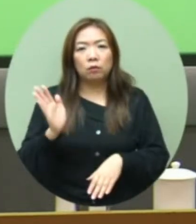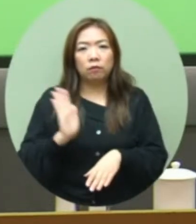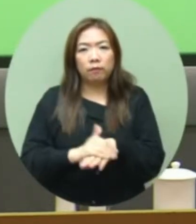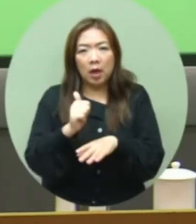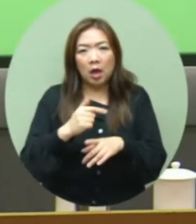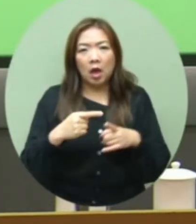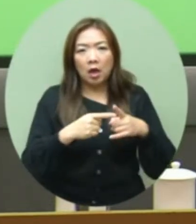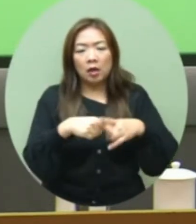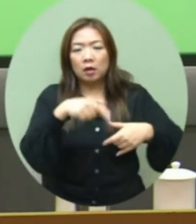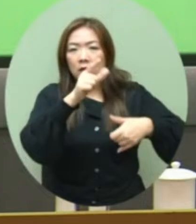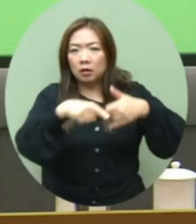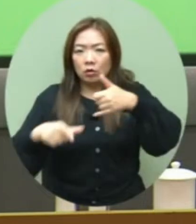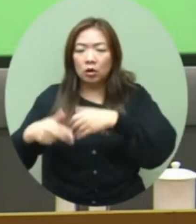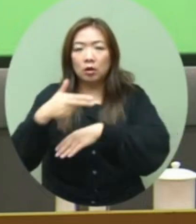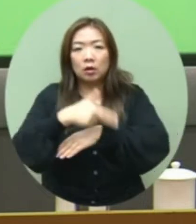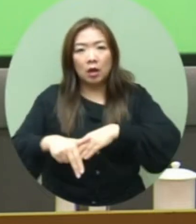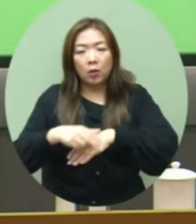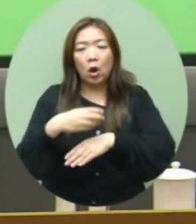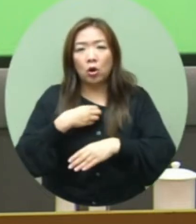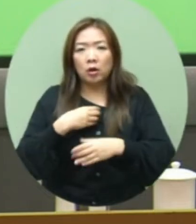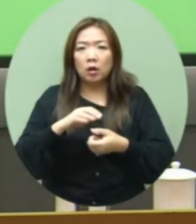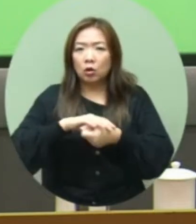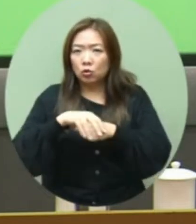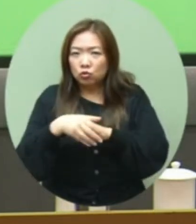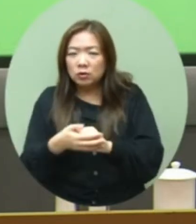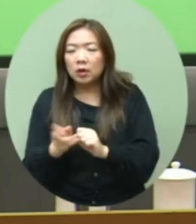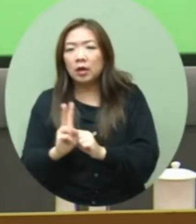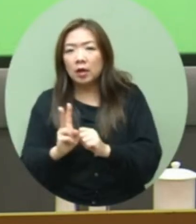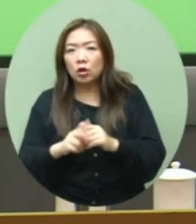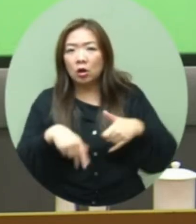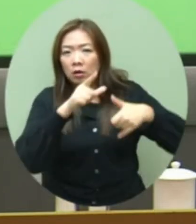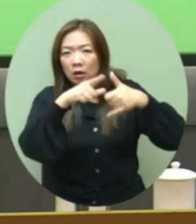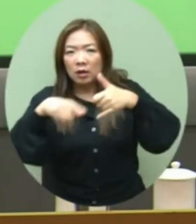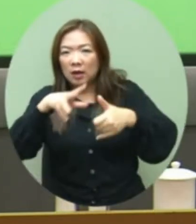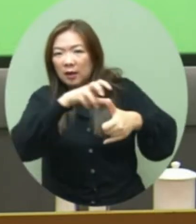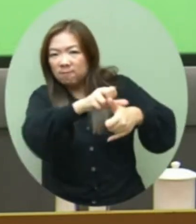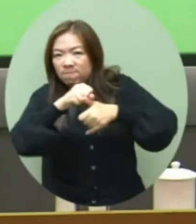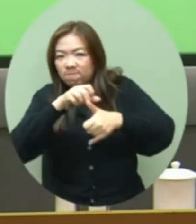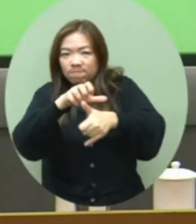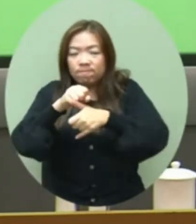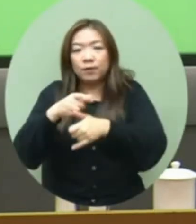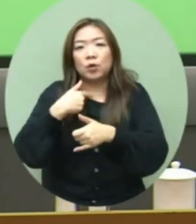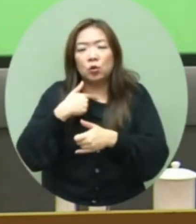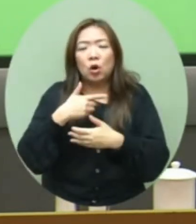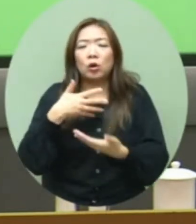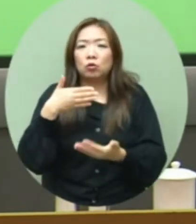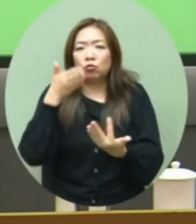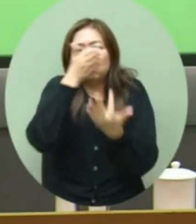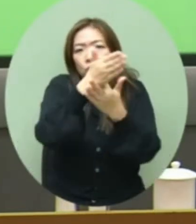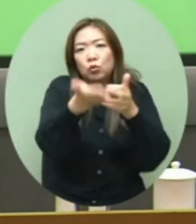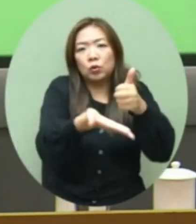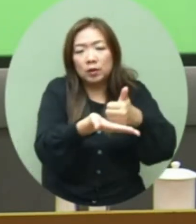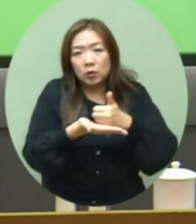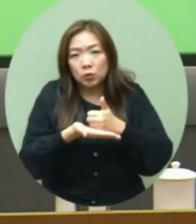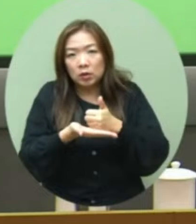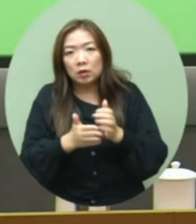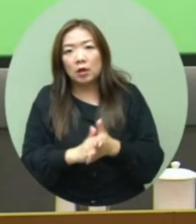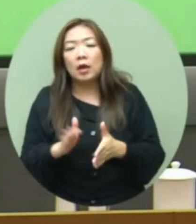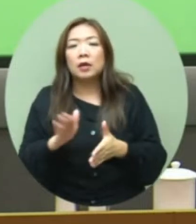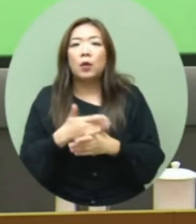Now, there's a point about talent. There's a global scramble for talent. We try to attract talent.